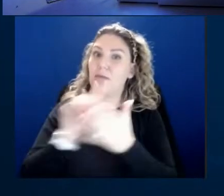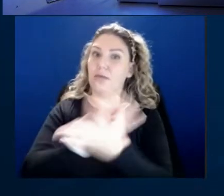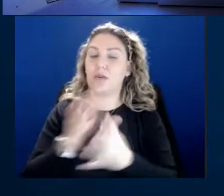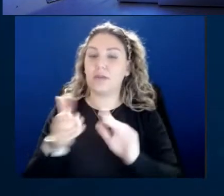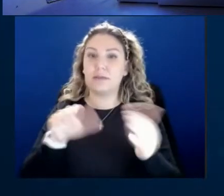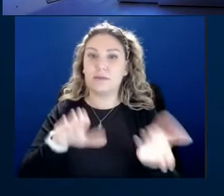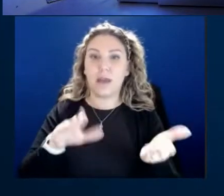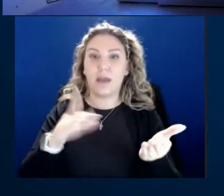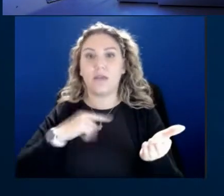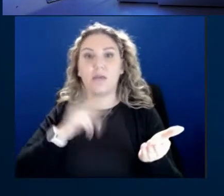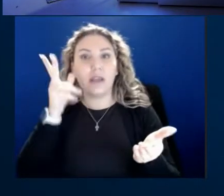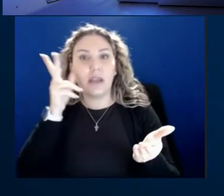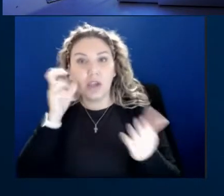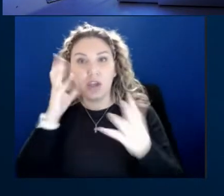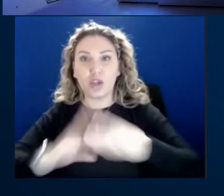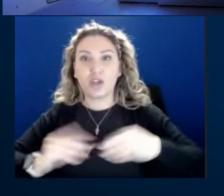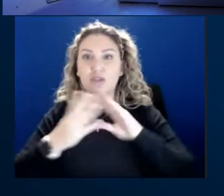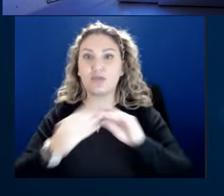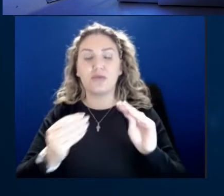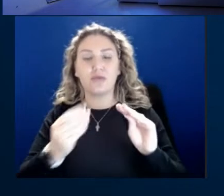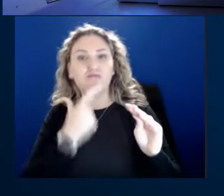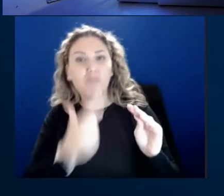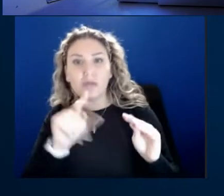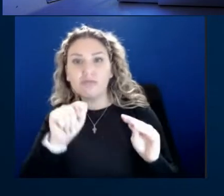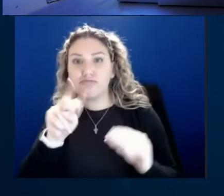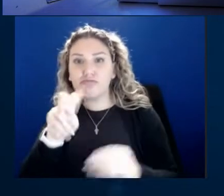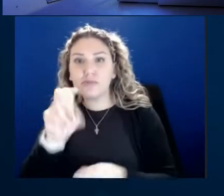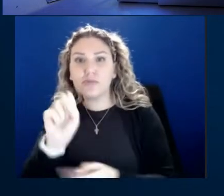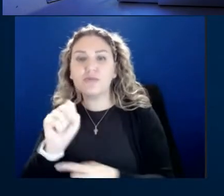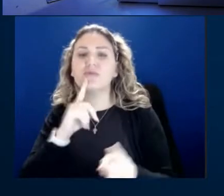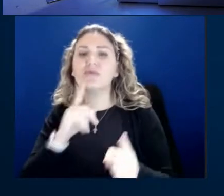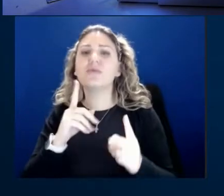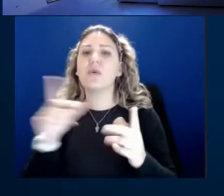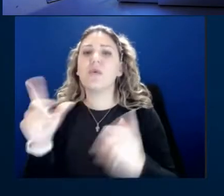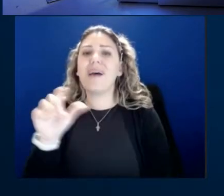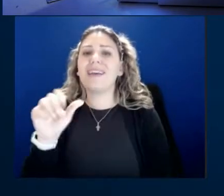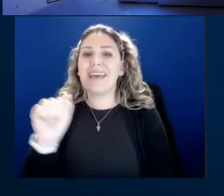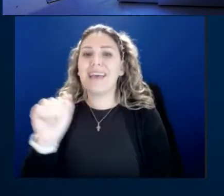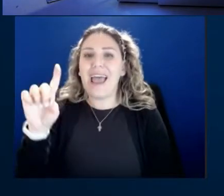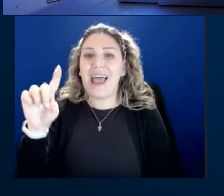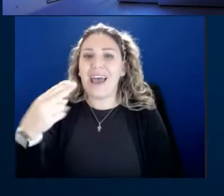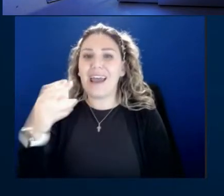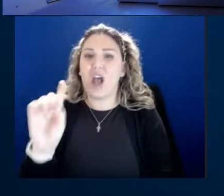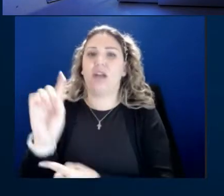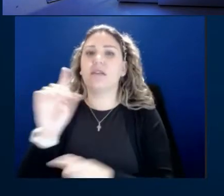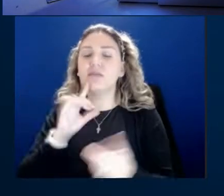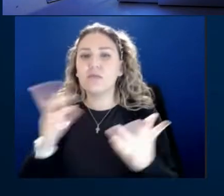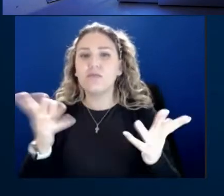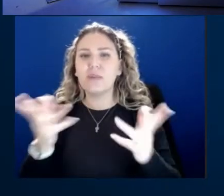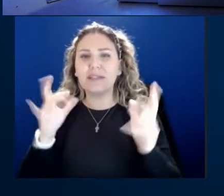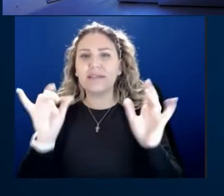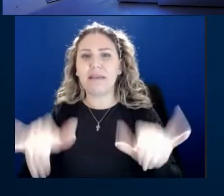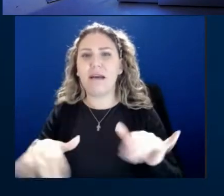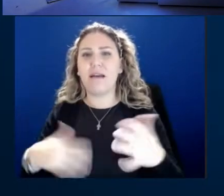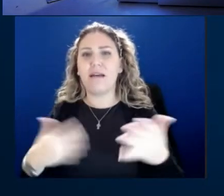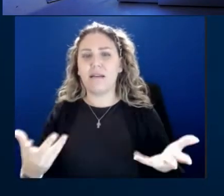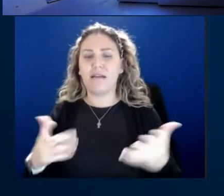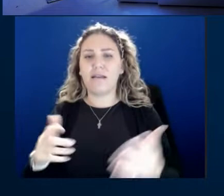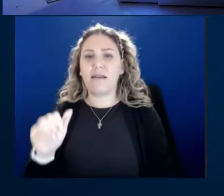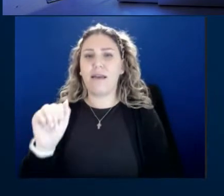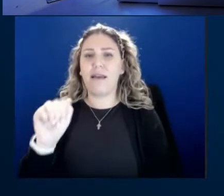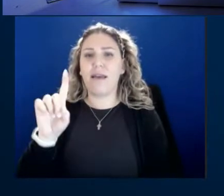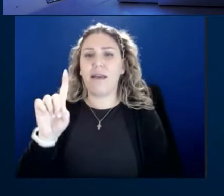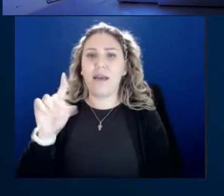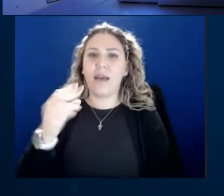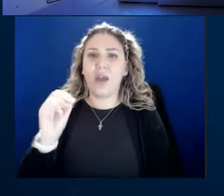stories, we see the news. Explain, though, what Ad Hoc does in the community to address the violence and just the fears of potential